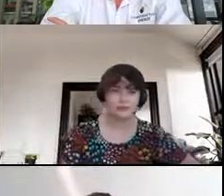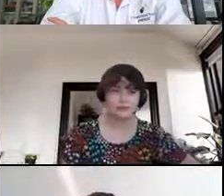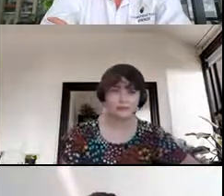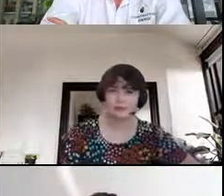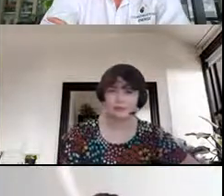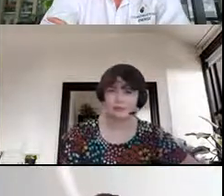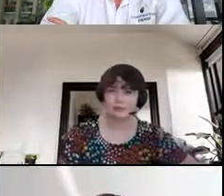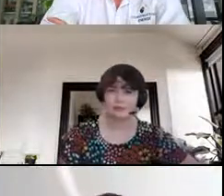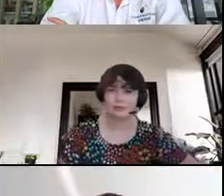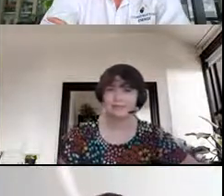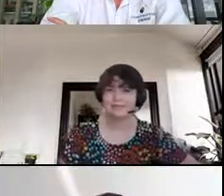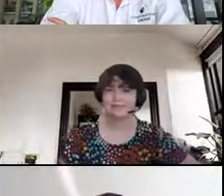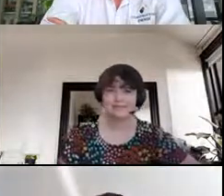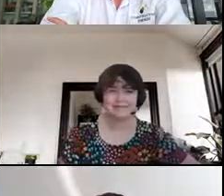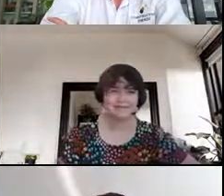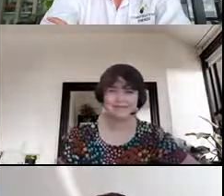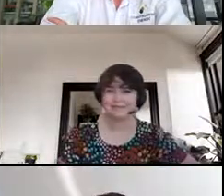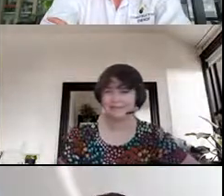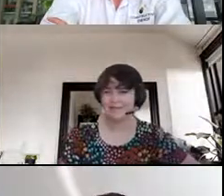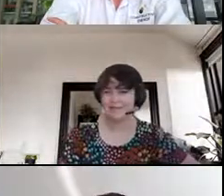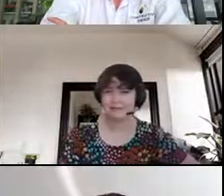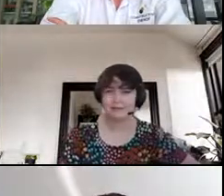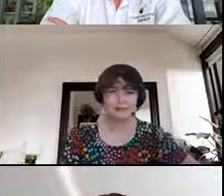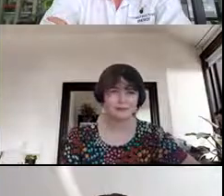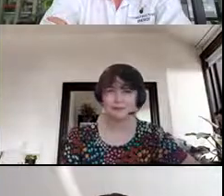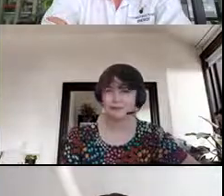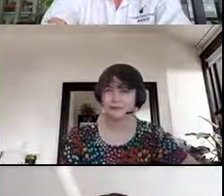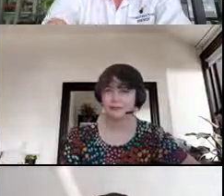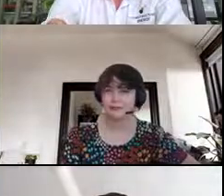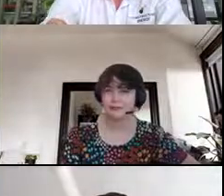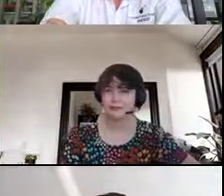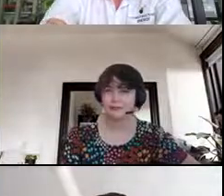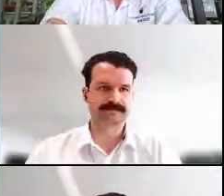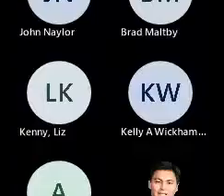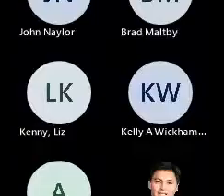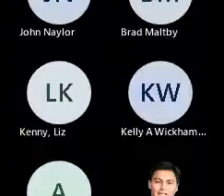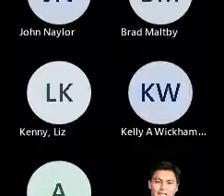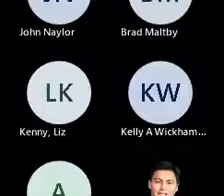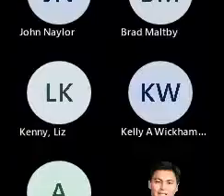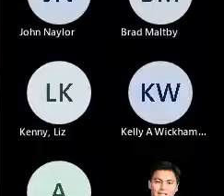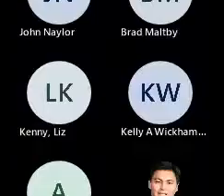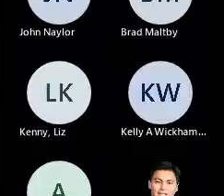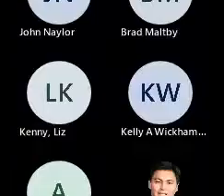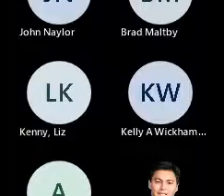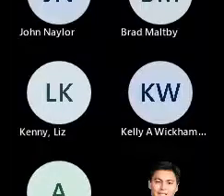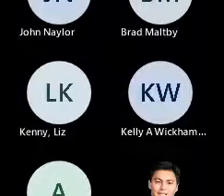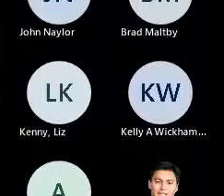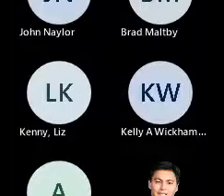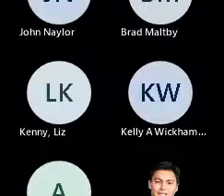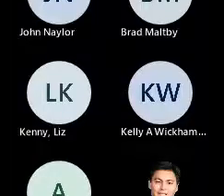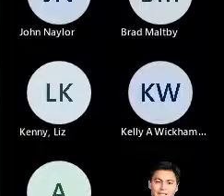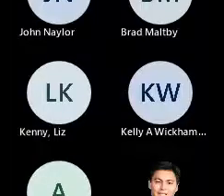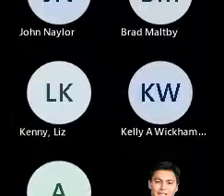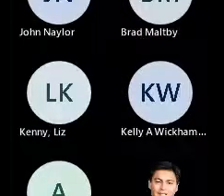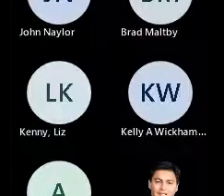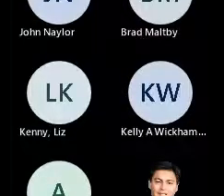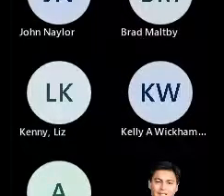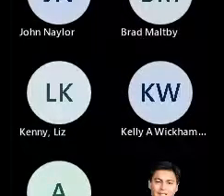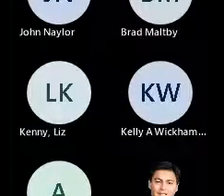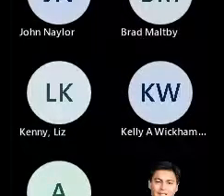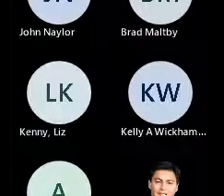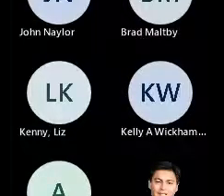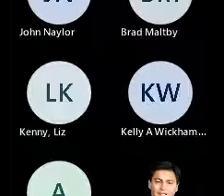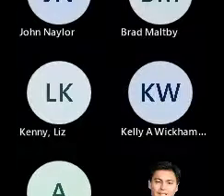been absolutely fantastic, Lyndal. Thank you so much. And I am going to take privilege and ask a question first later on,